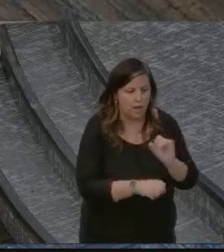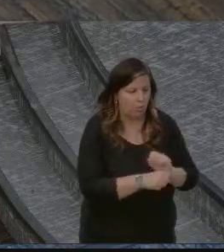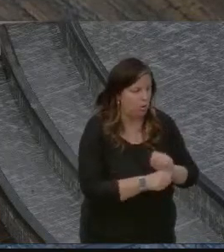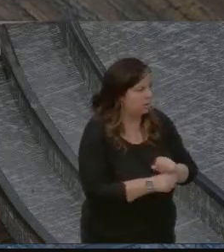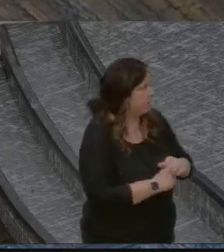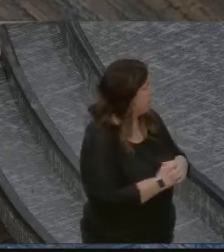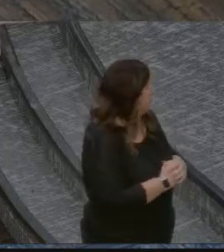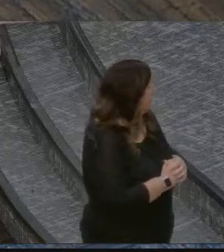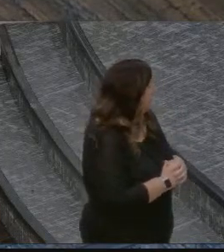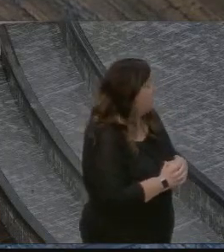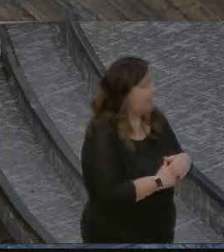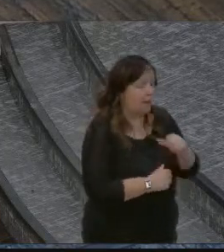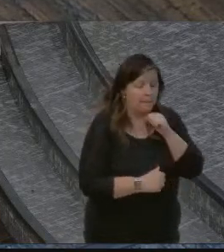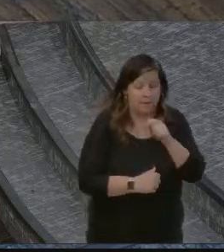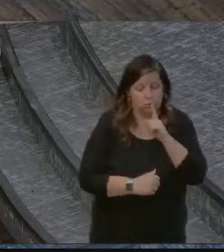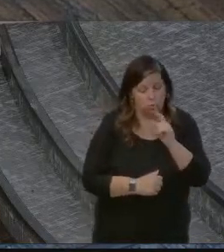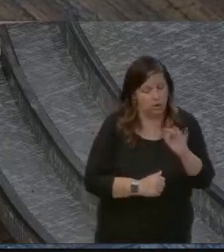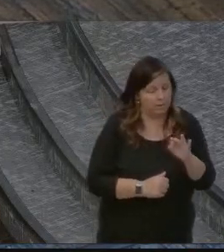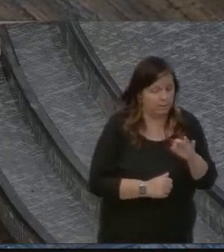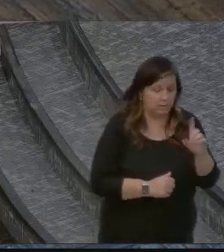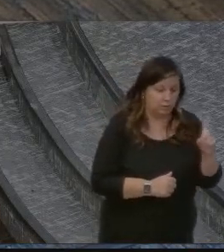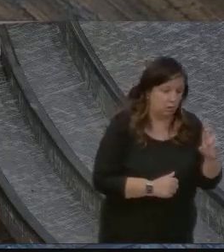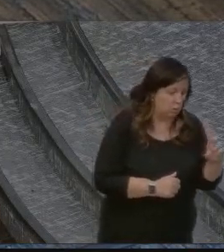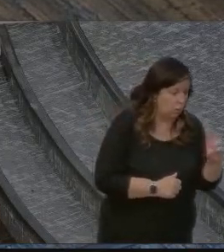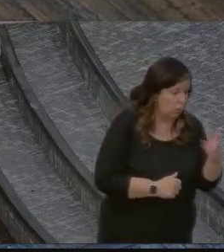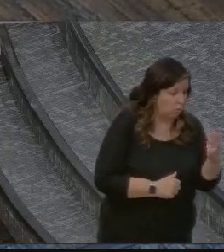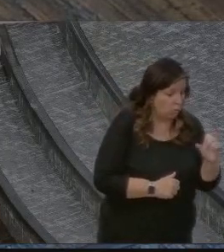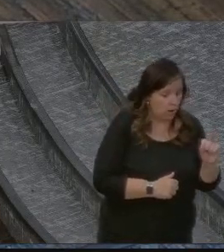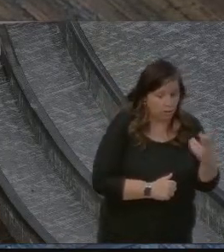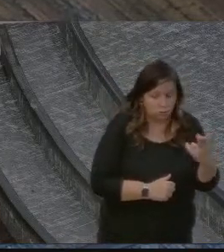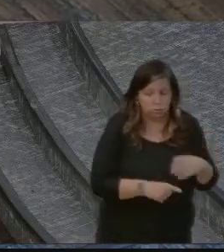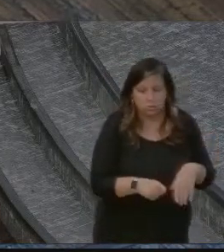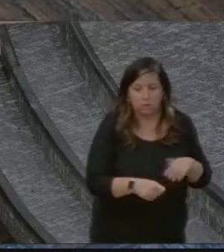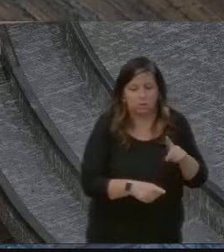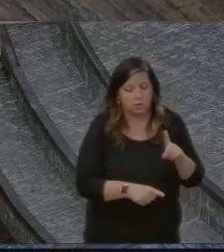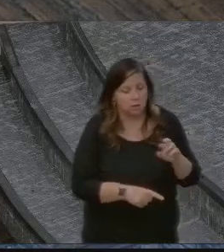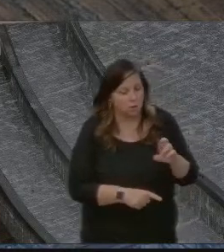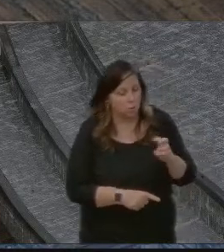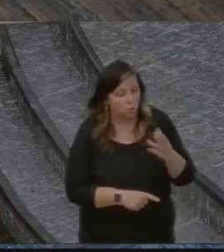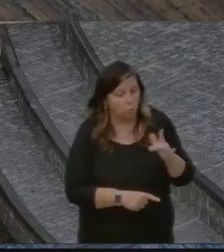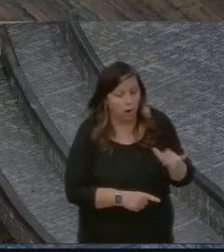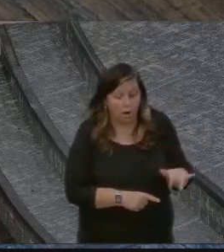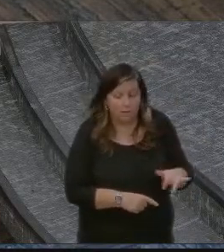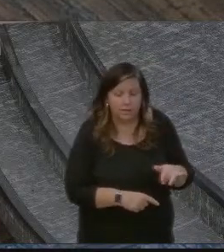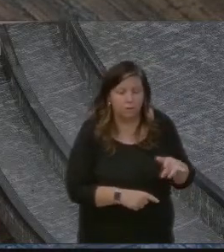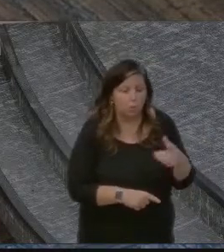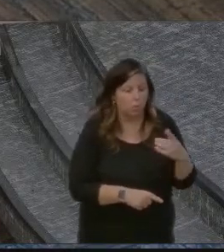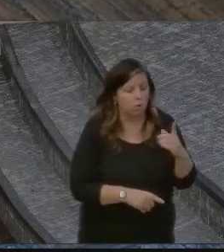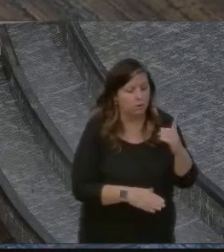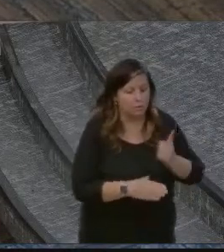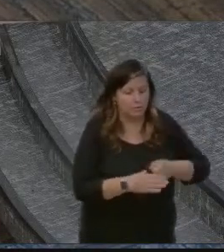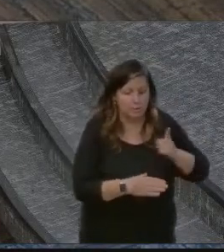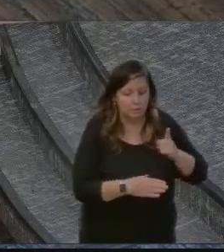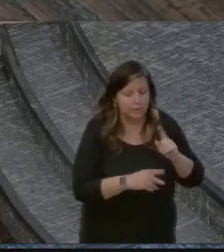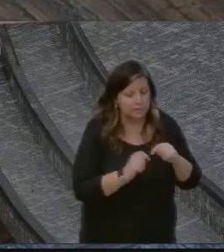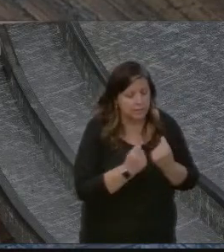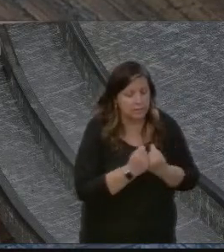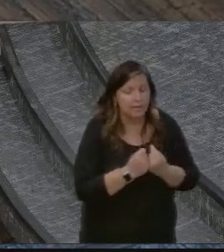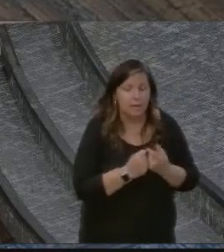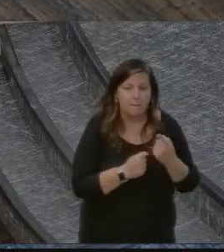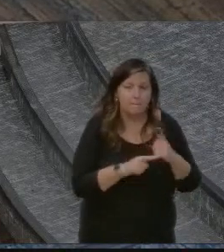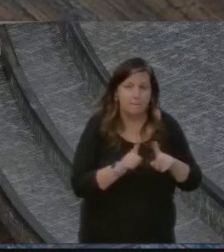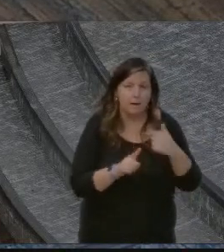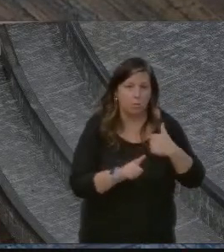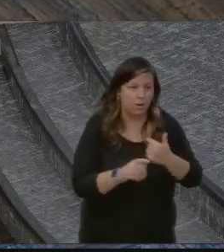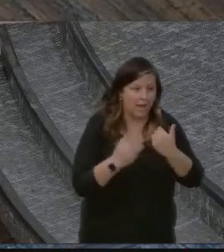know if it will be Dr. Welsh or Dr. Watley or the disciplinary team or whoever it could be, but while we have these great brains here, being